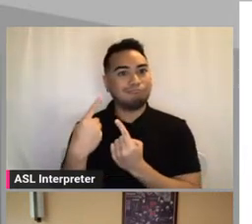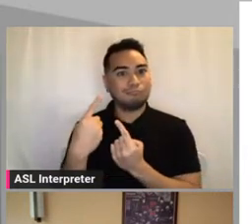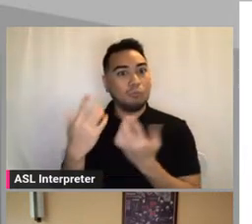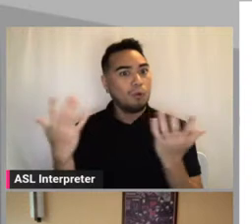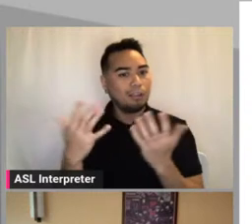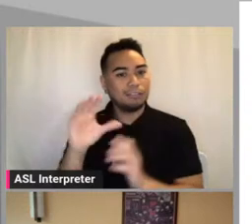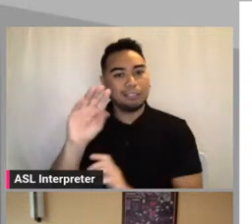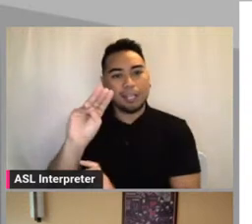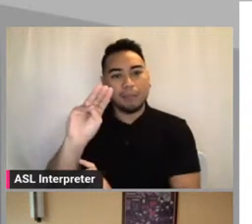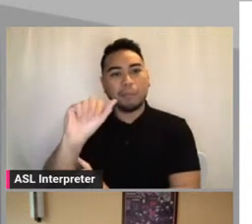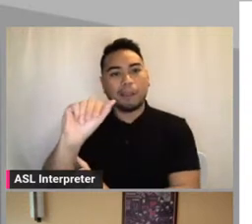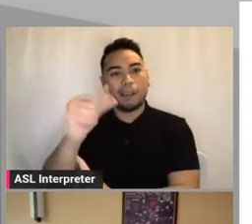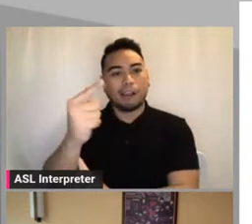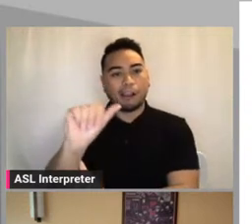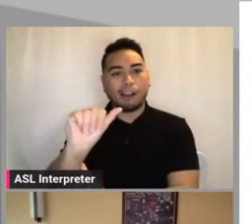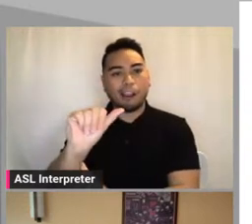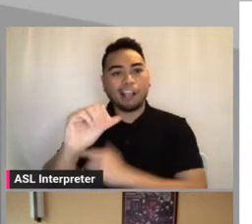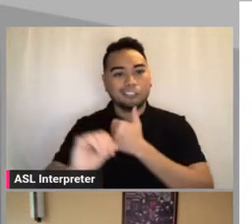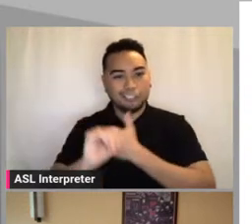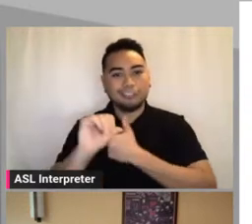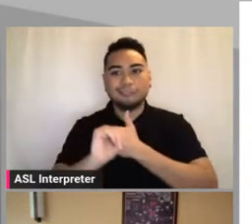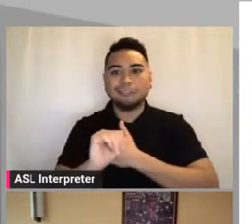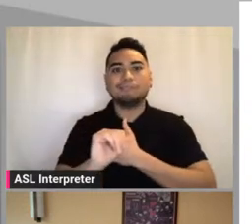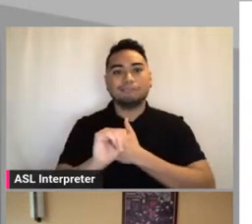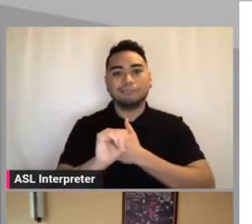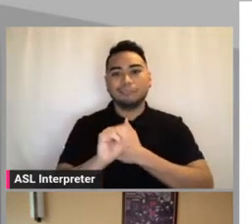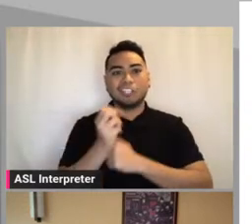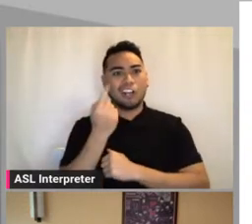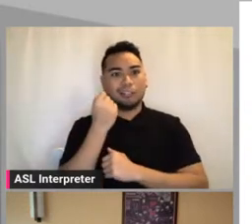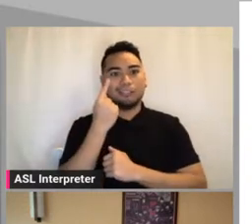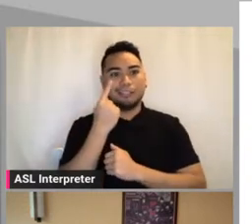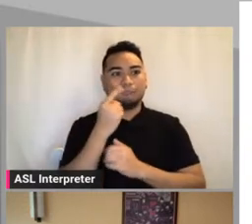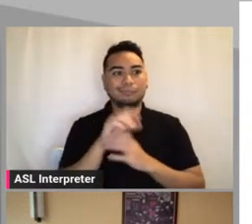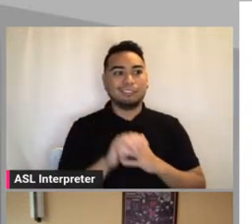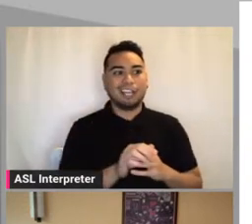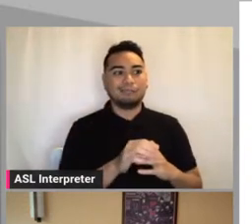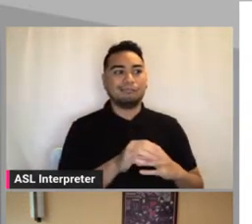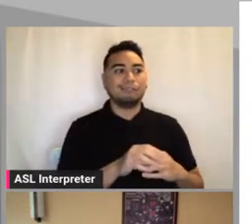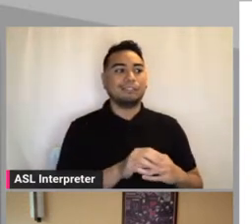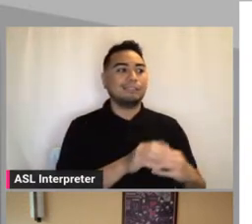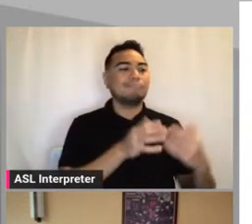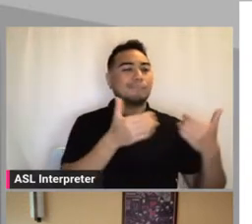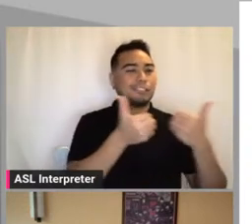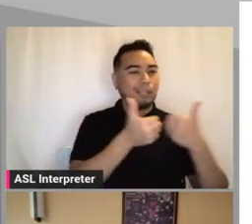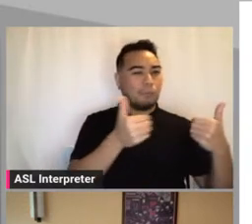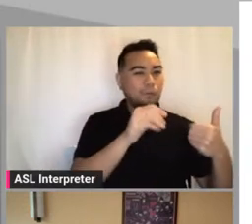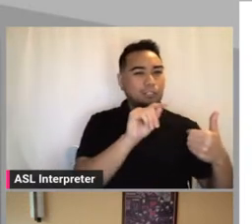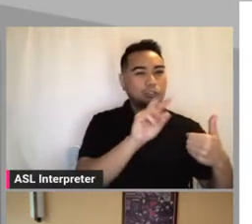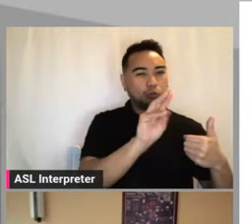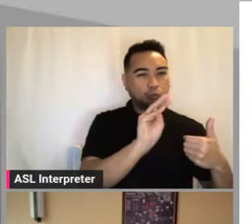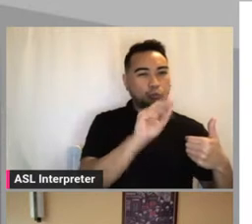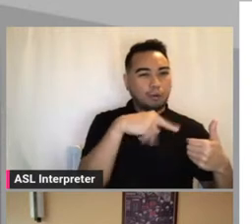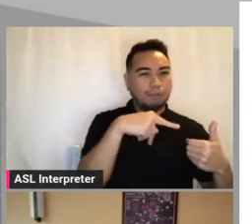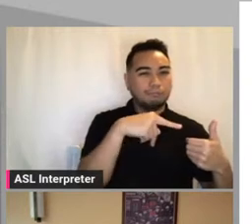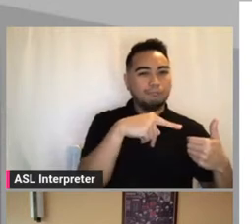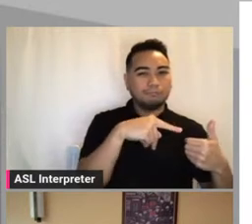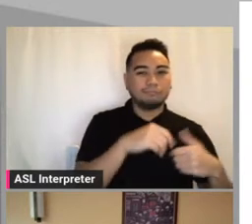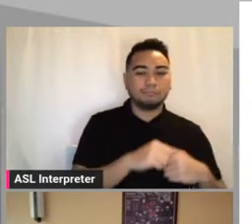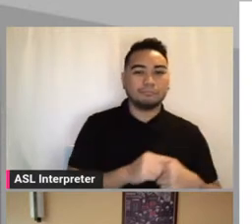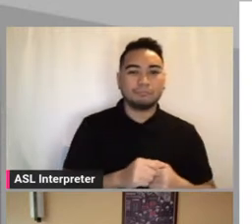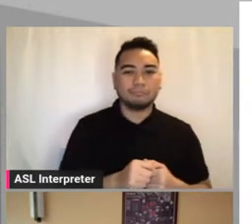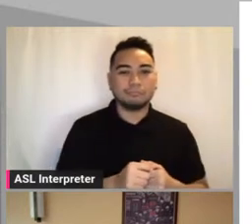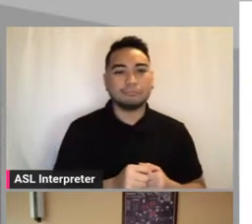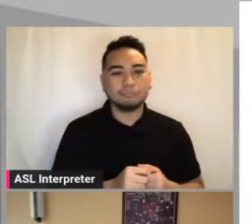the MAGA danger, which, yes, is bigger than Trump. These phases of backlash coincided with the rise